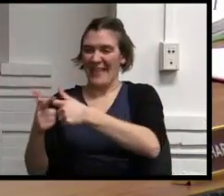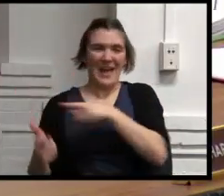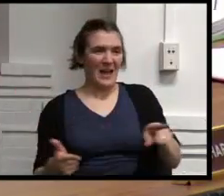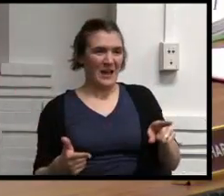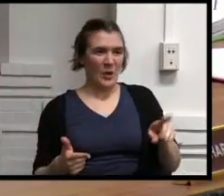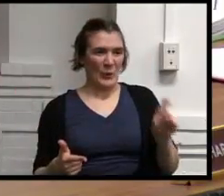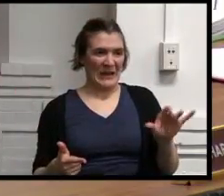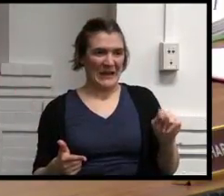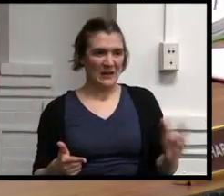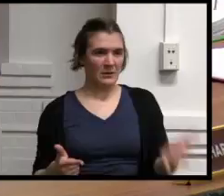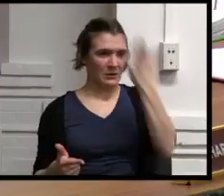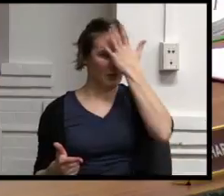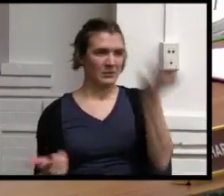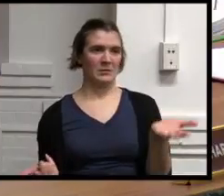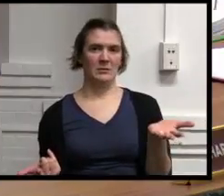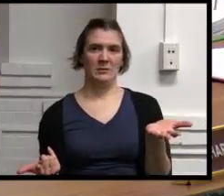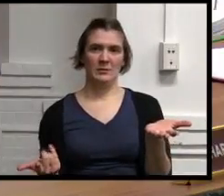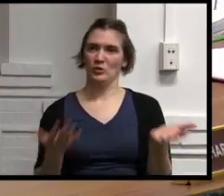essential